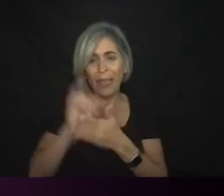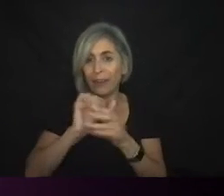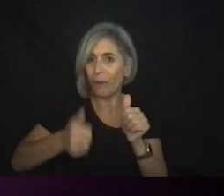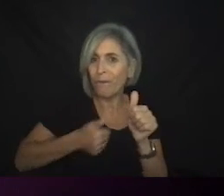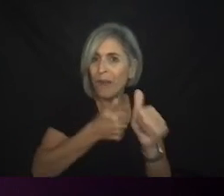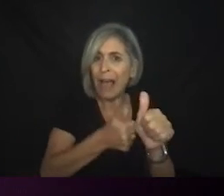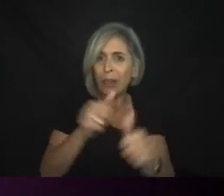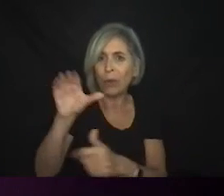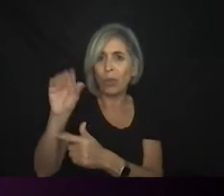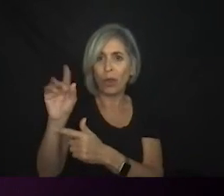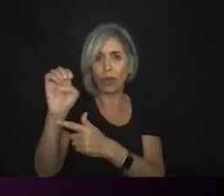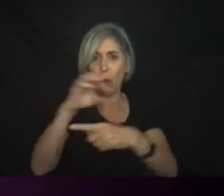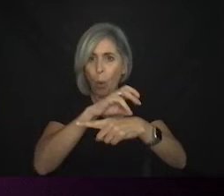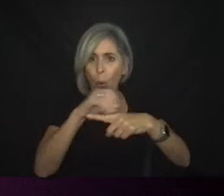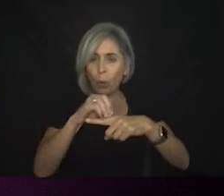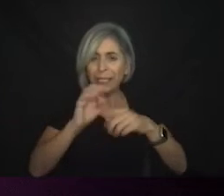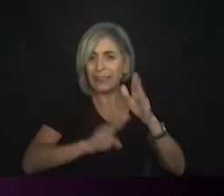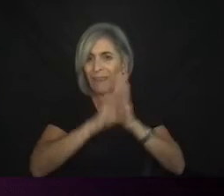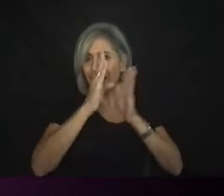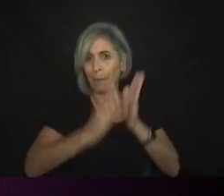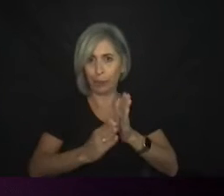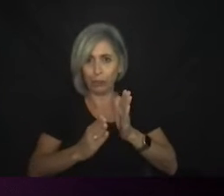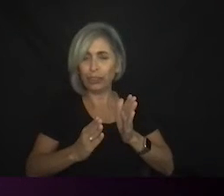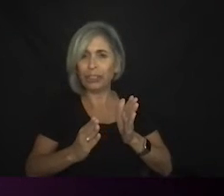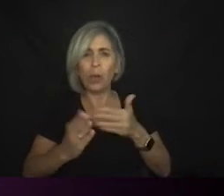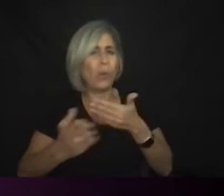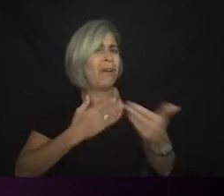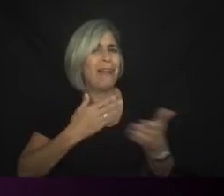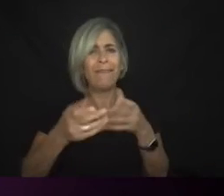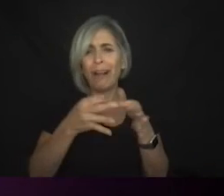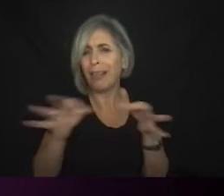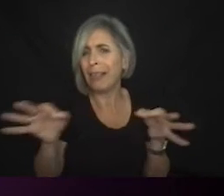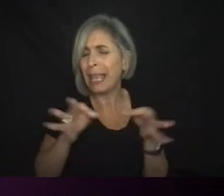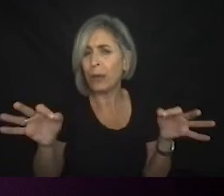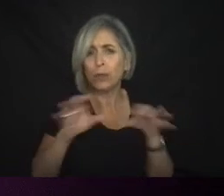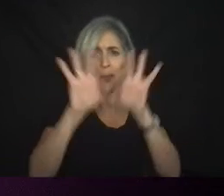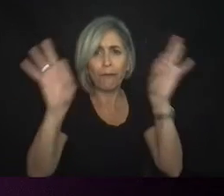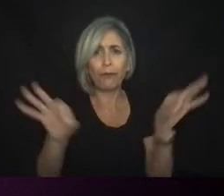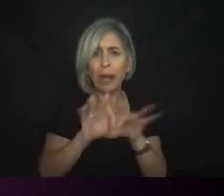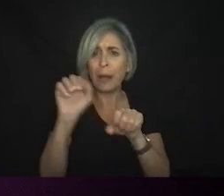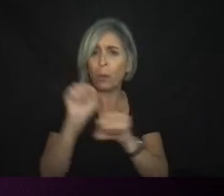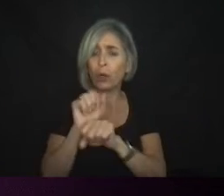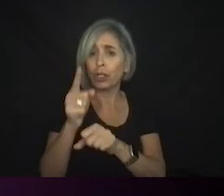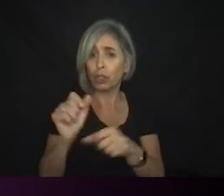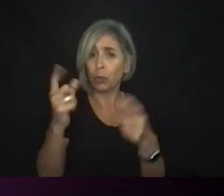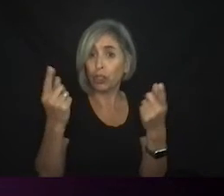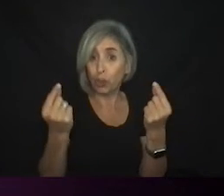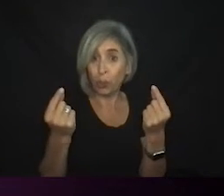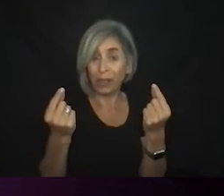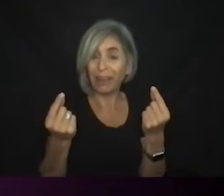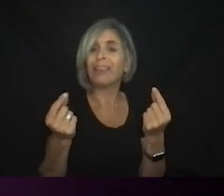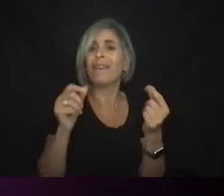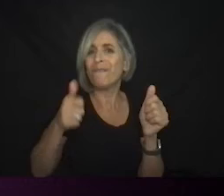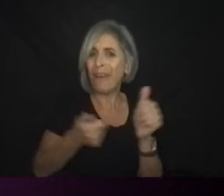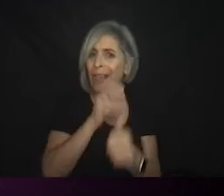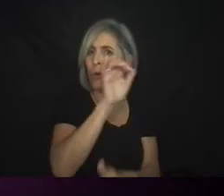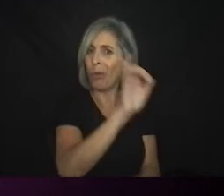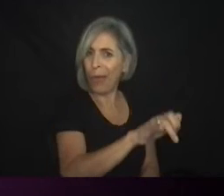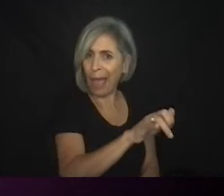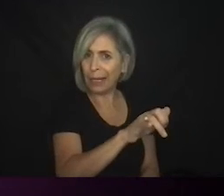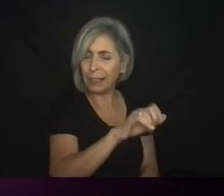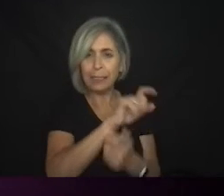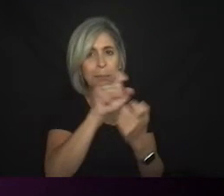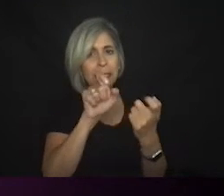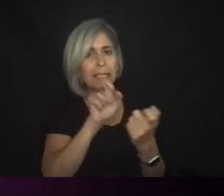the coding conventions as developers for whatever language or framework or tool that we're working in. So specifically